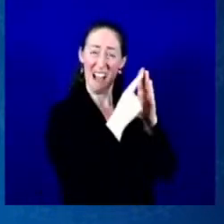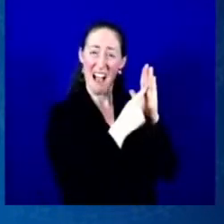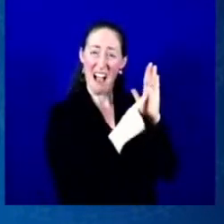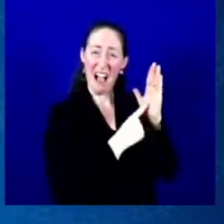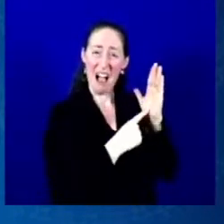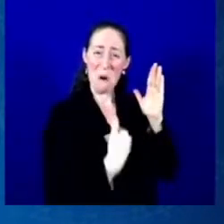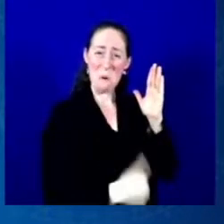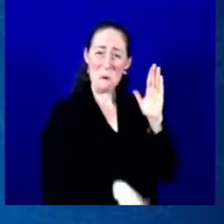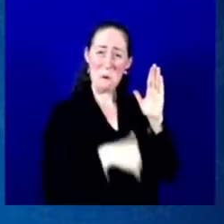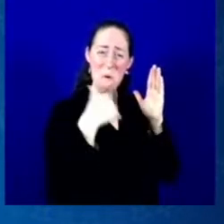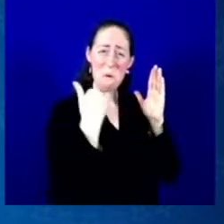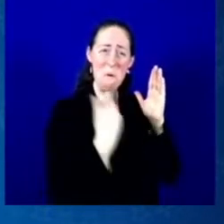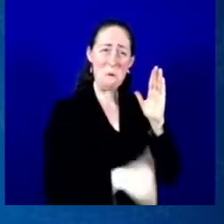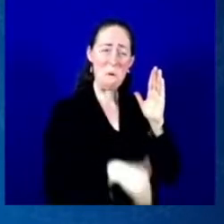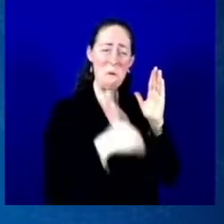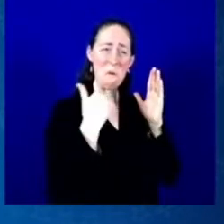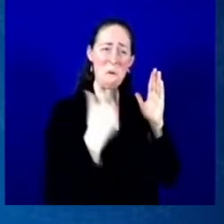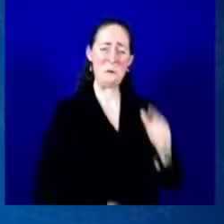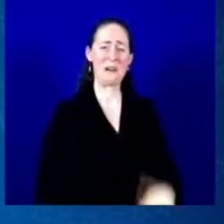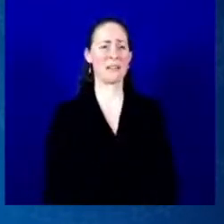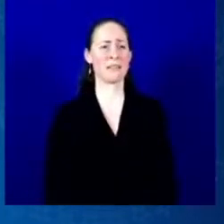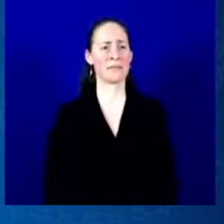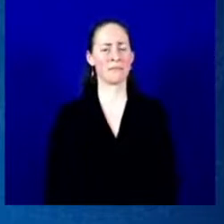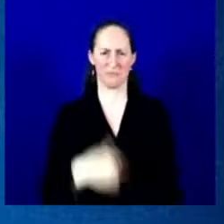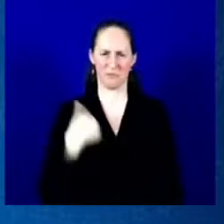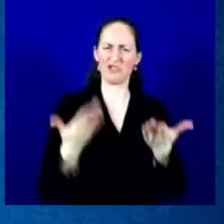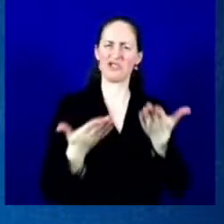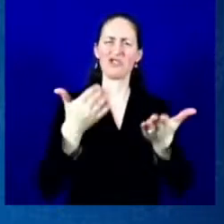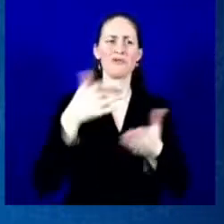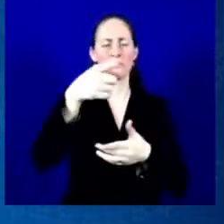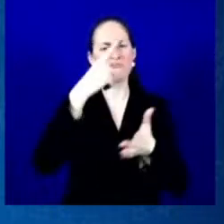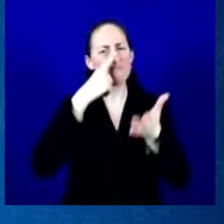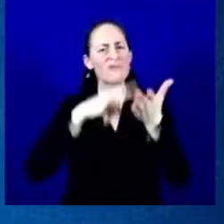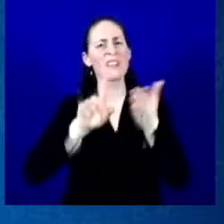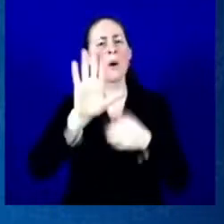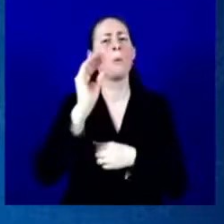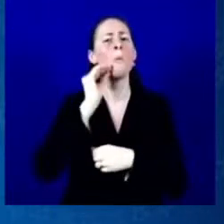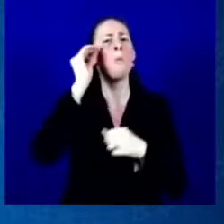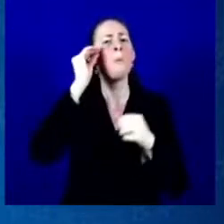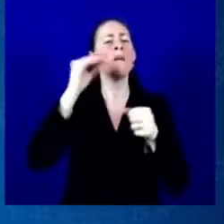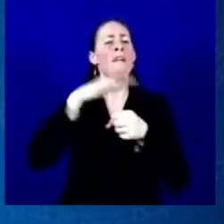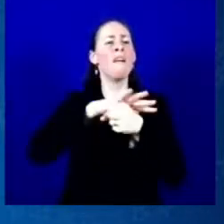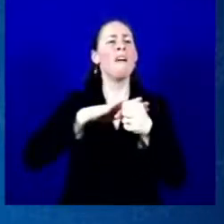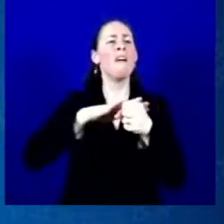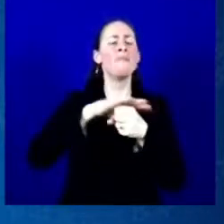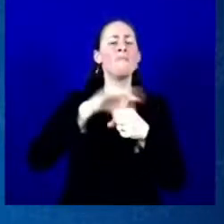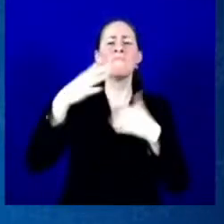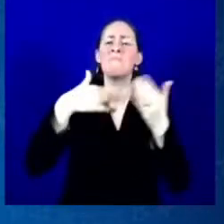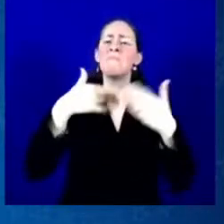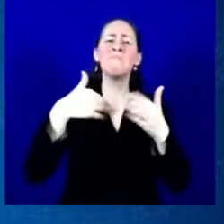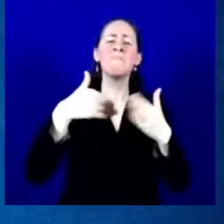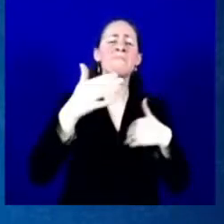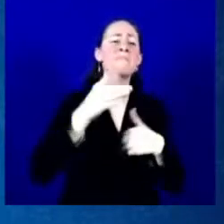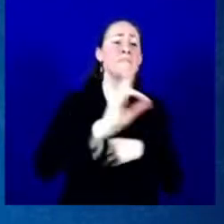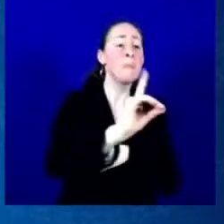Republican, Democrat or Republican voters. Their great concern, almost as much as their children, is